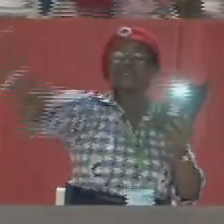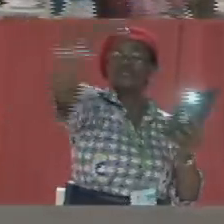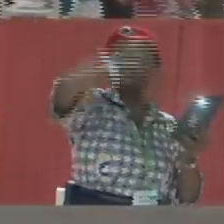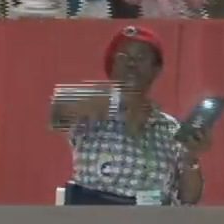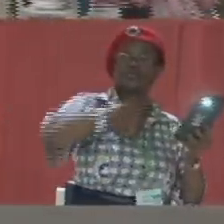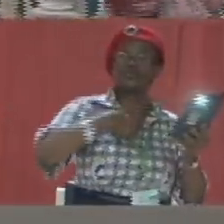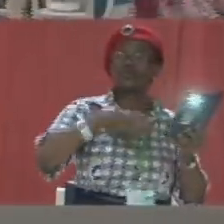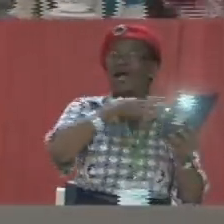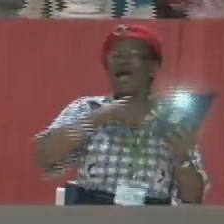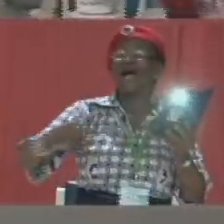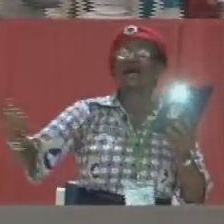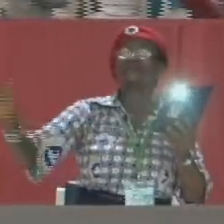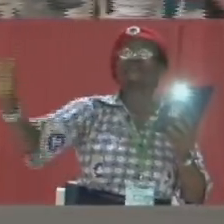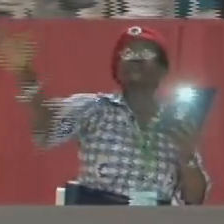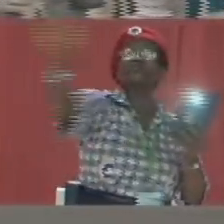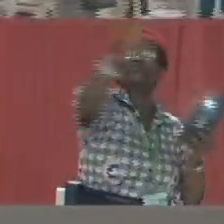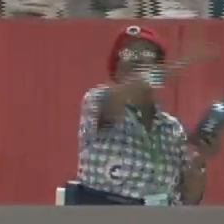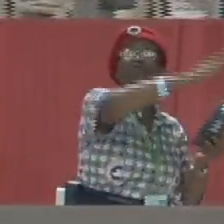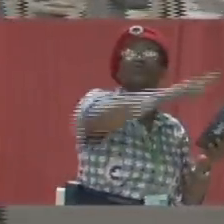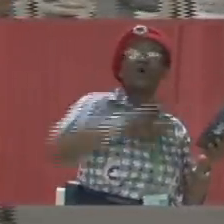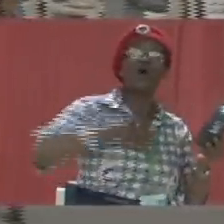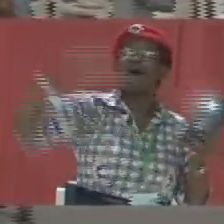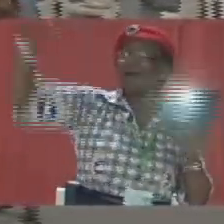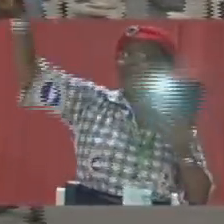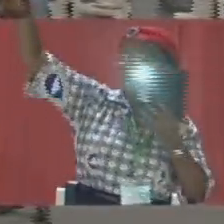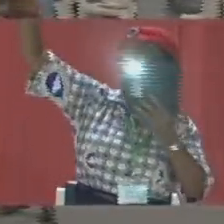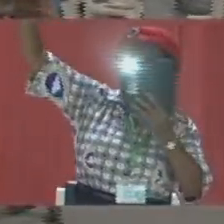And your light will never go out.